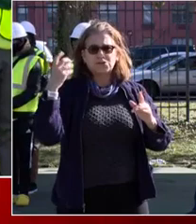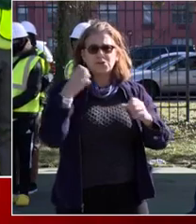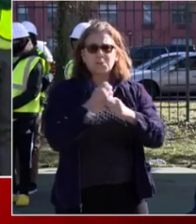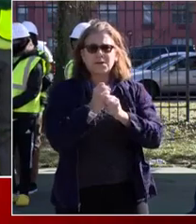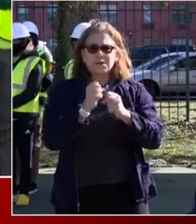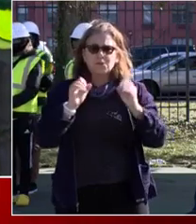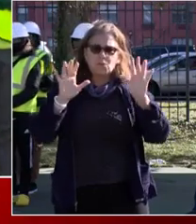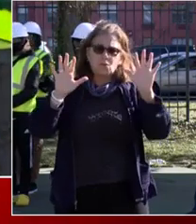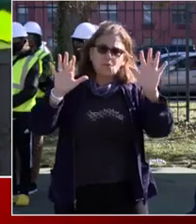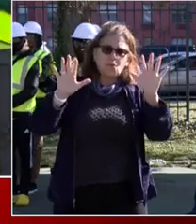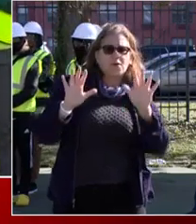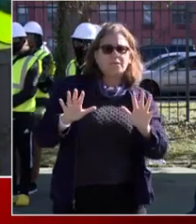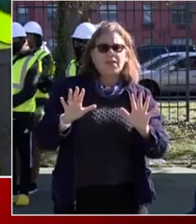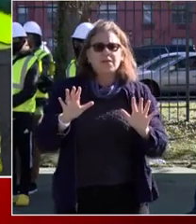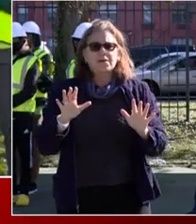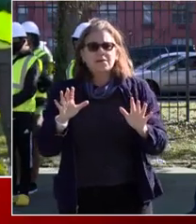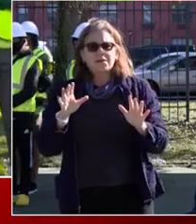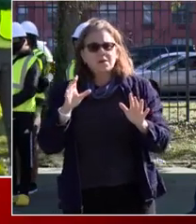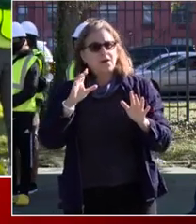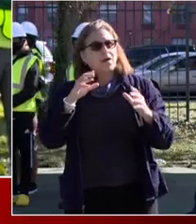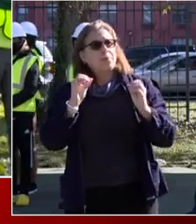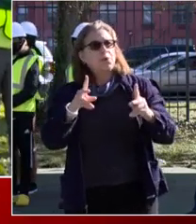such as Solar World DC,